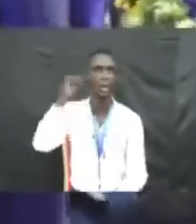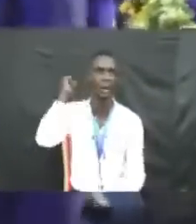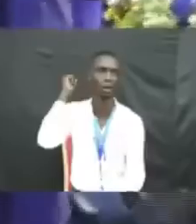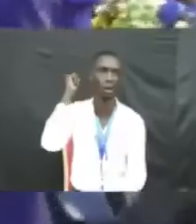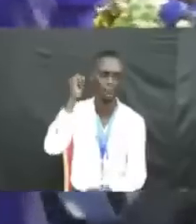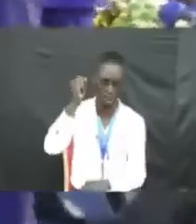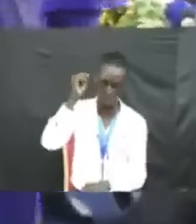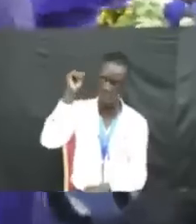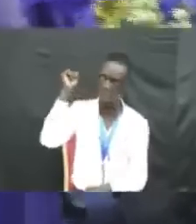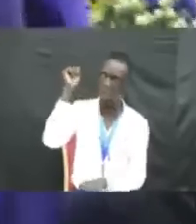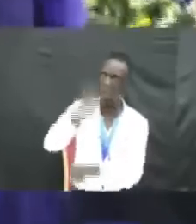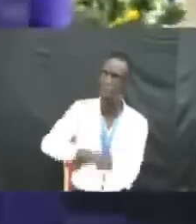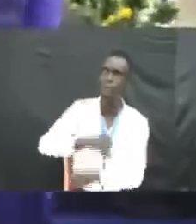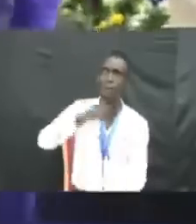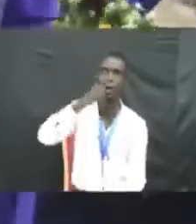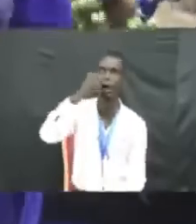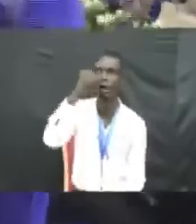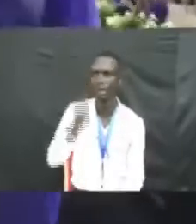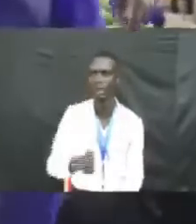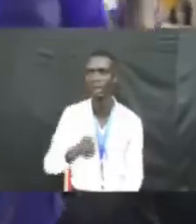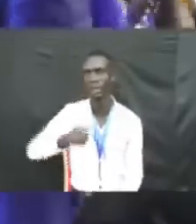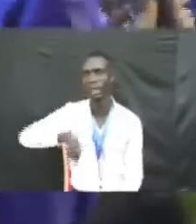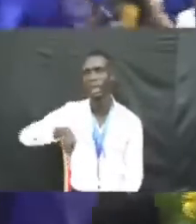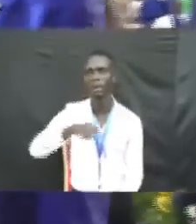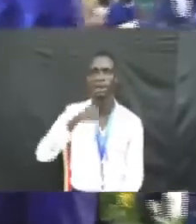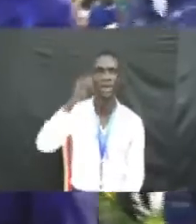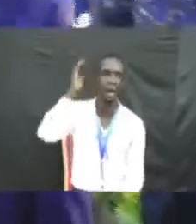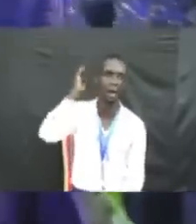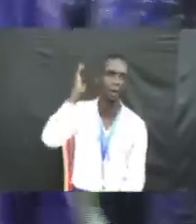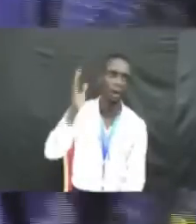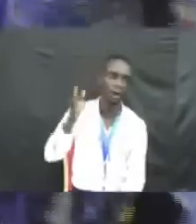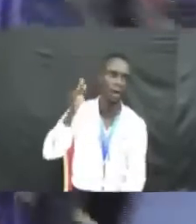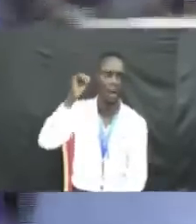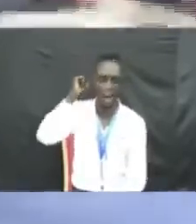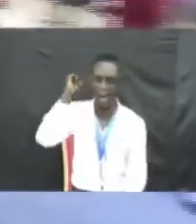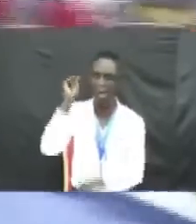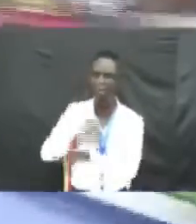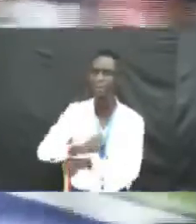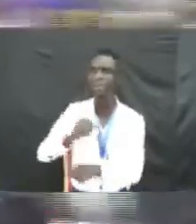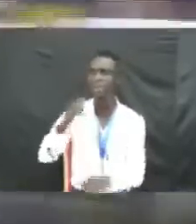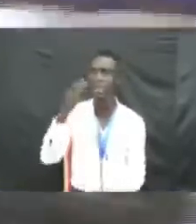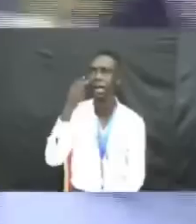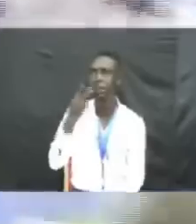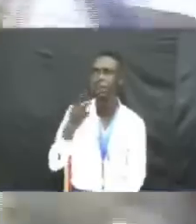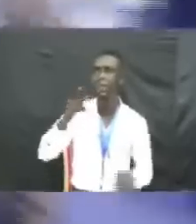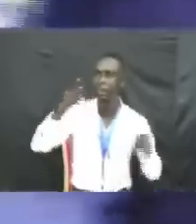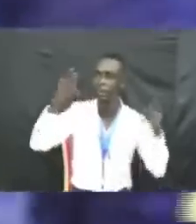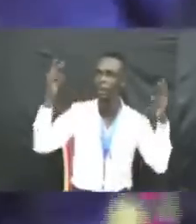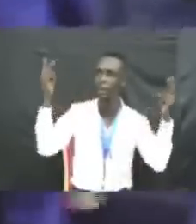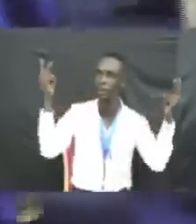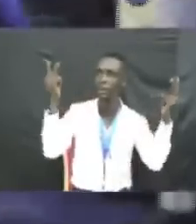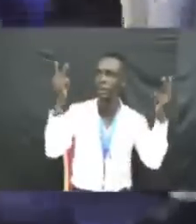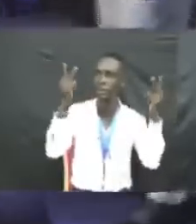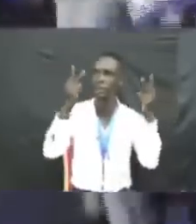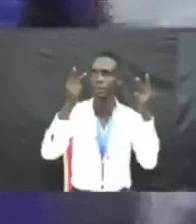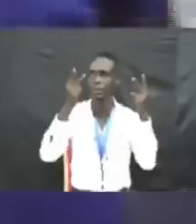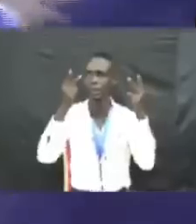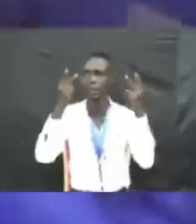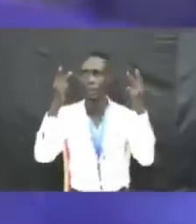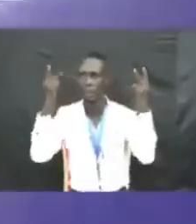we shall overcome. Surely we shall overcome the victory.